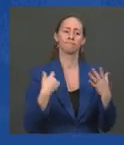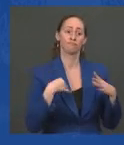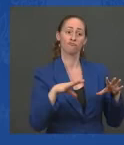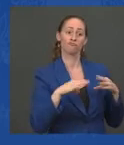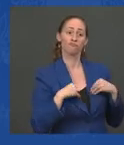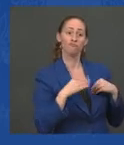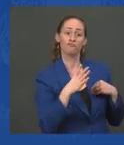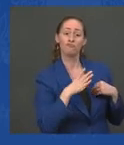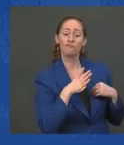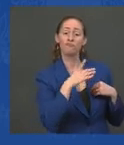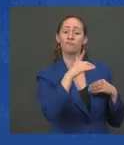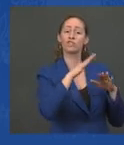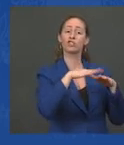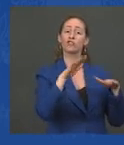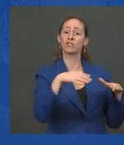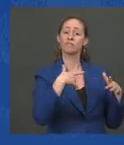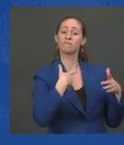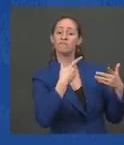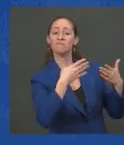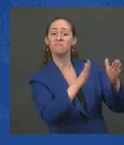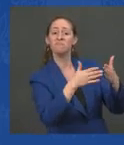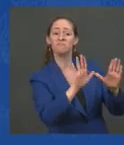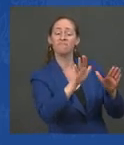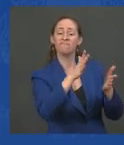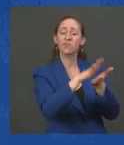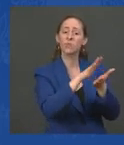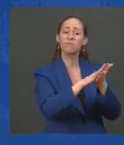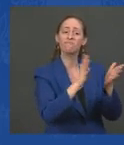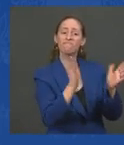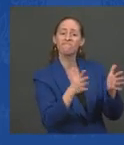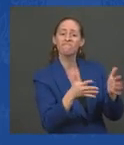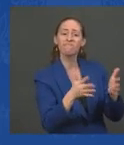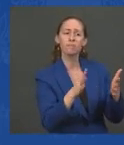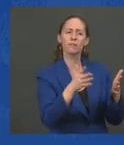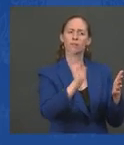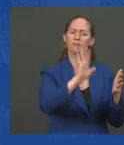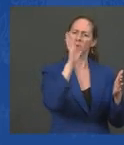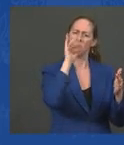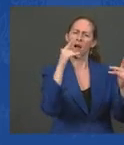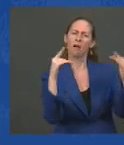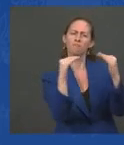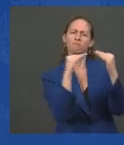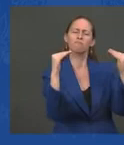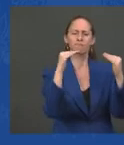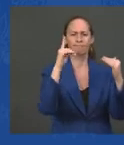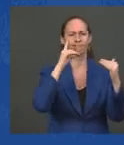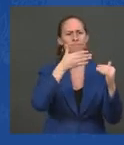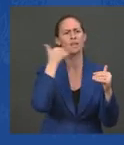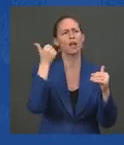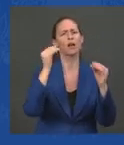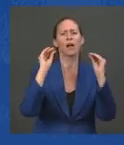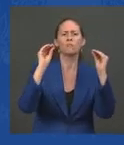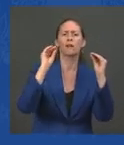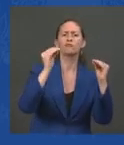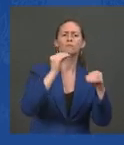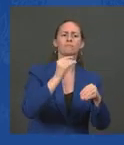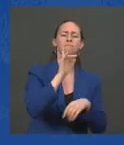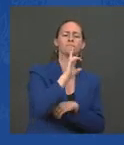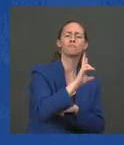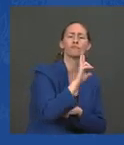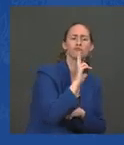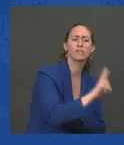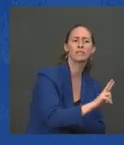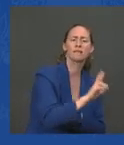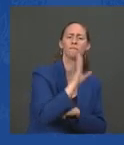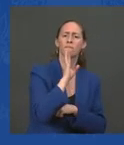single child in America access to an education at age 3 and age 4, quality